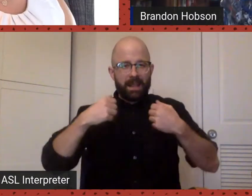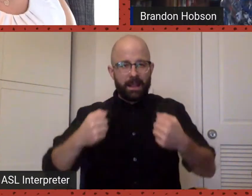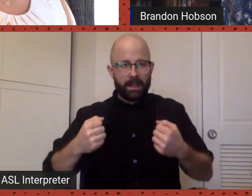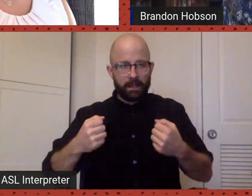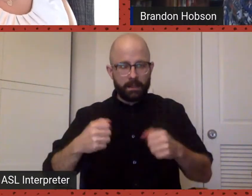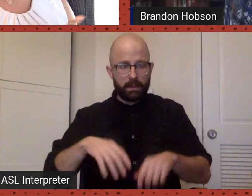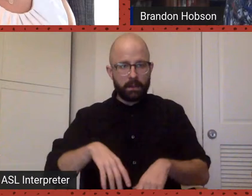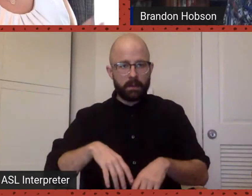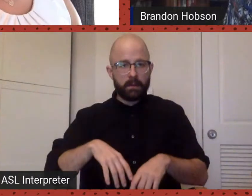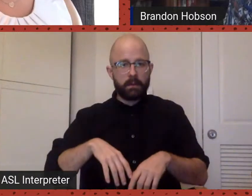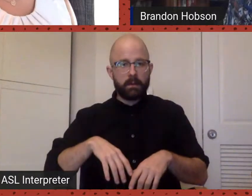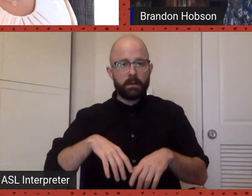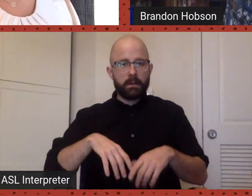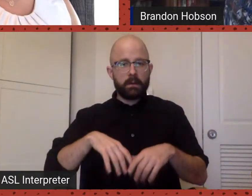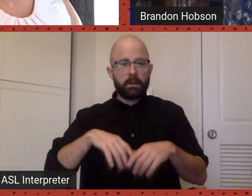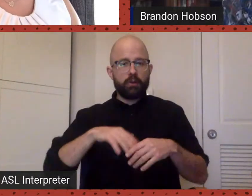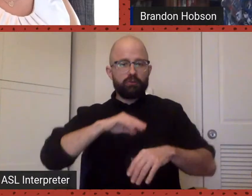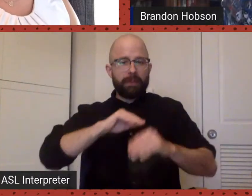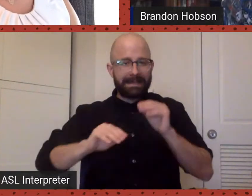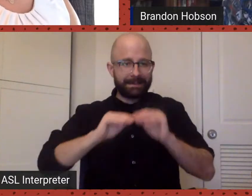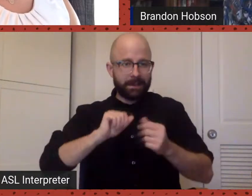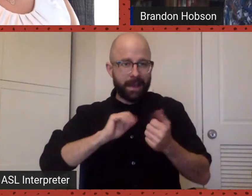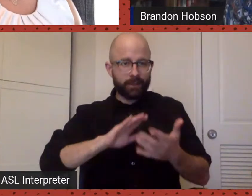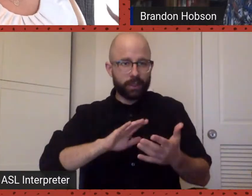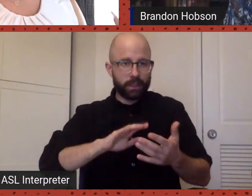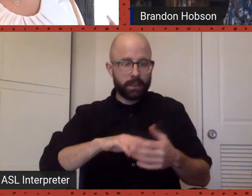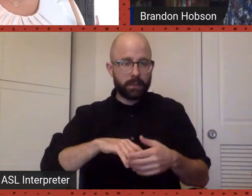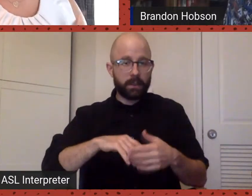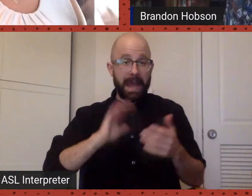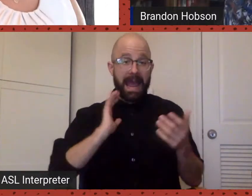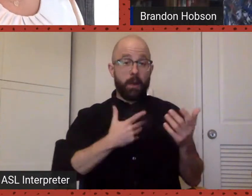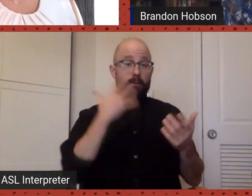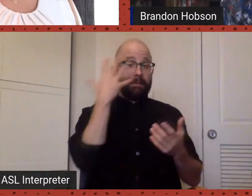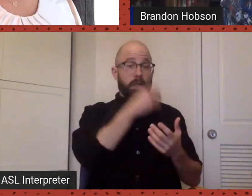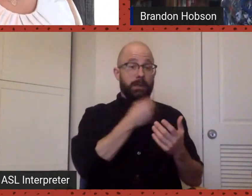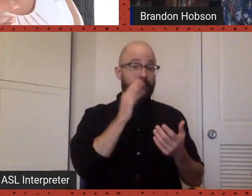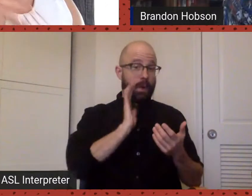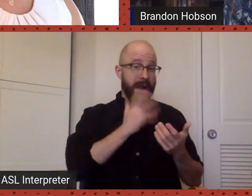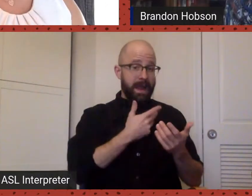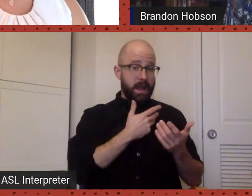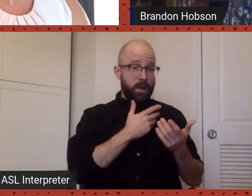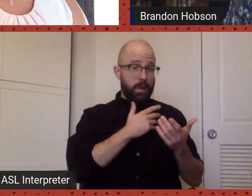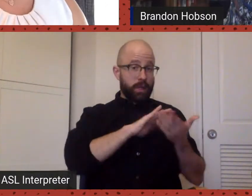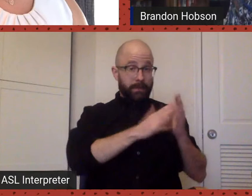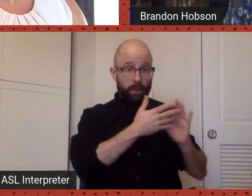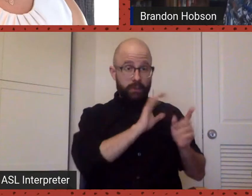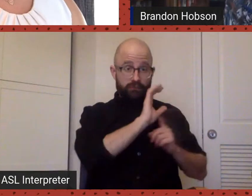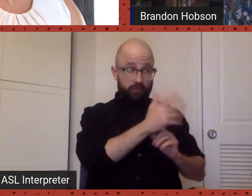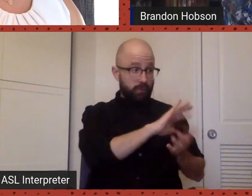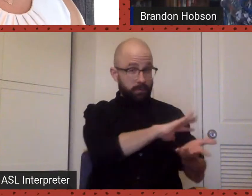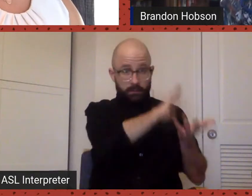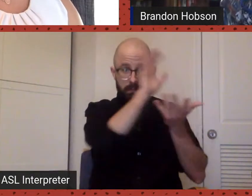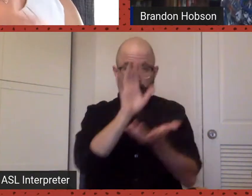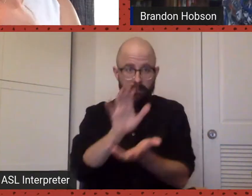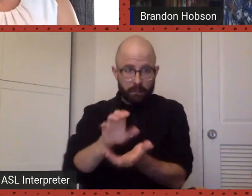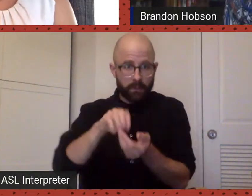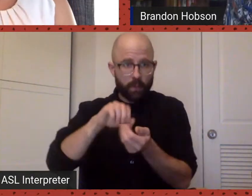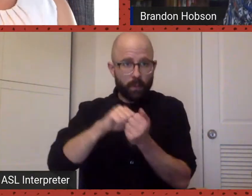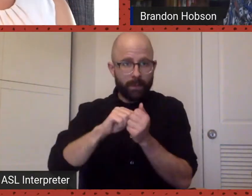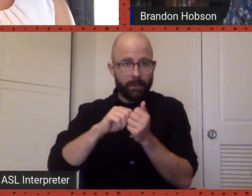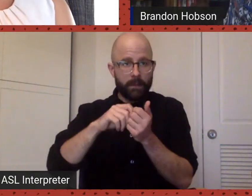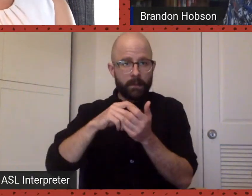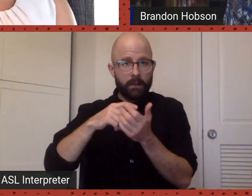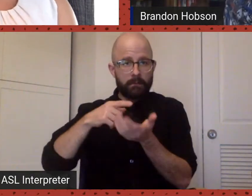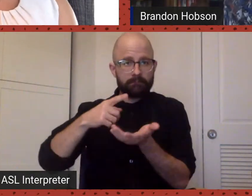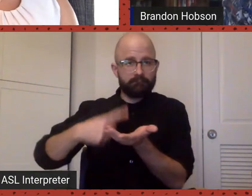reconciliation, bringing forth the beauty of our communities into these conversations as well? And thank you for